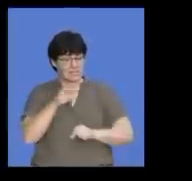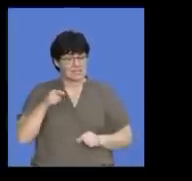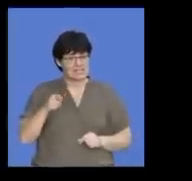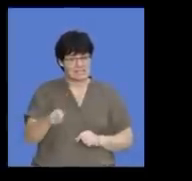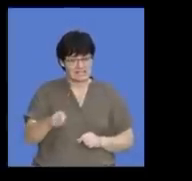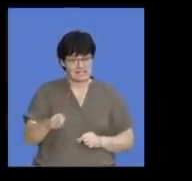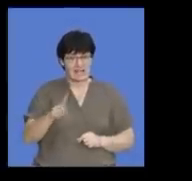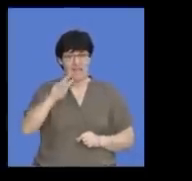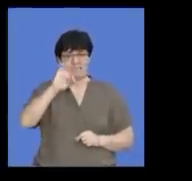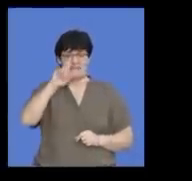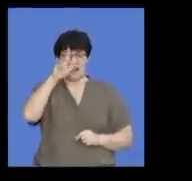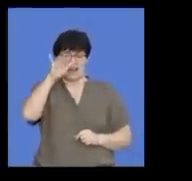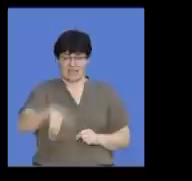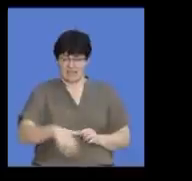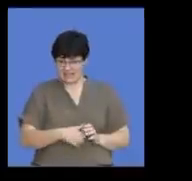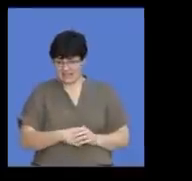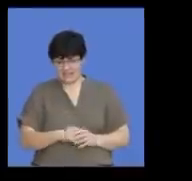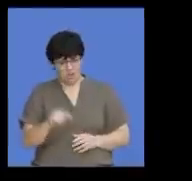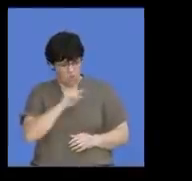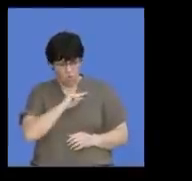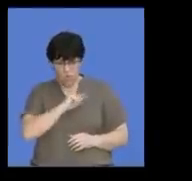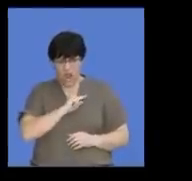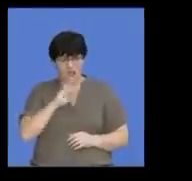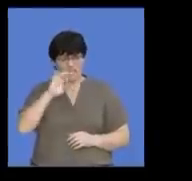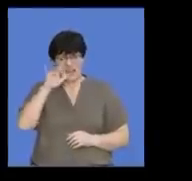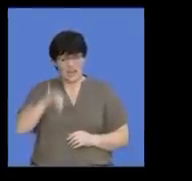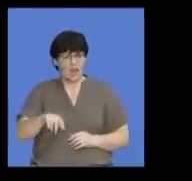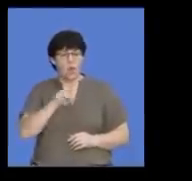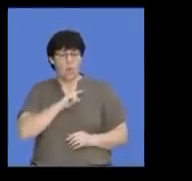in the valley. Why is this a valley?